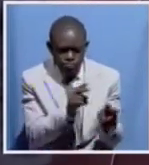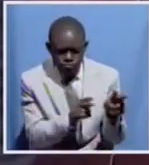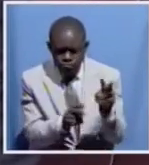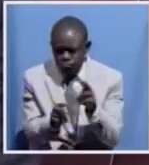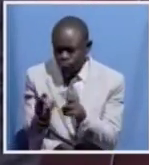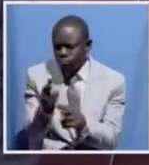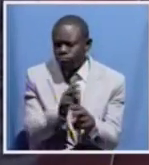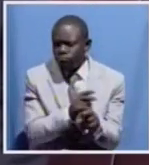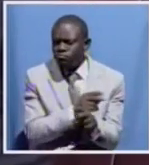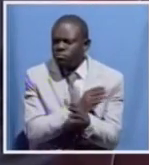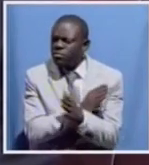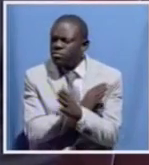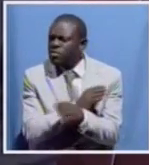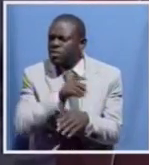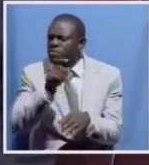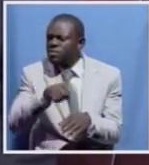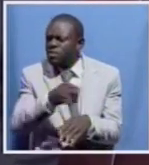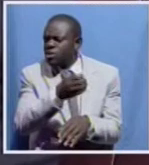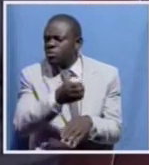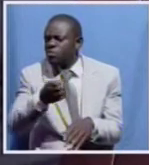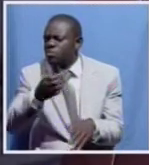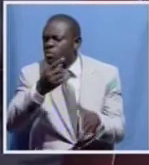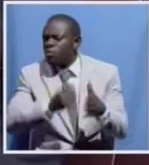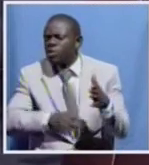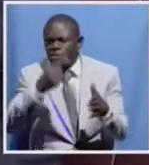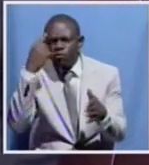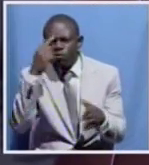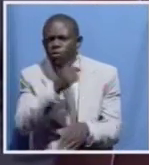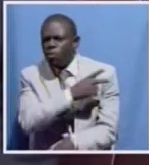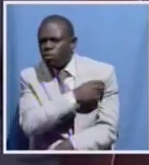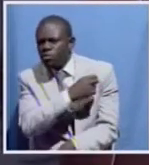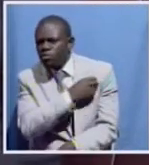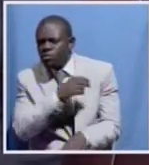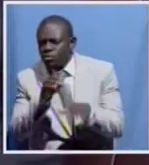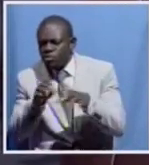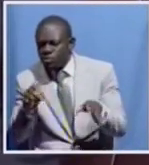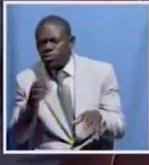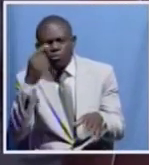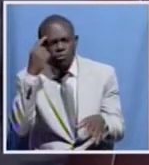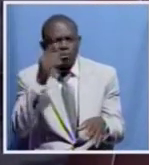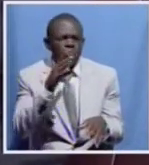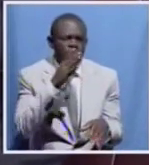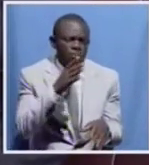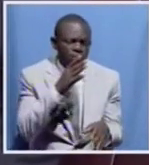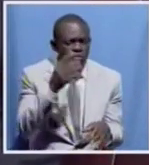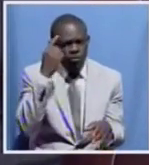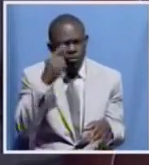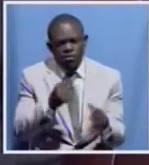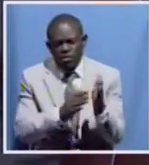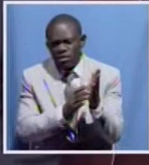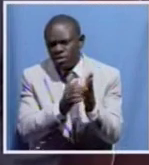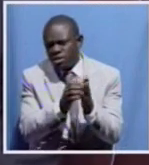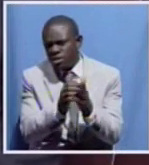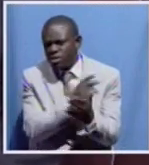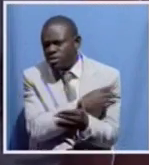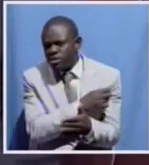would be needed, say, for the children's ward and for the mother's ward and for the cancer center. And we were hoping that this time around, when